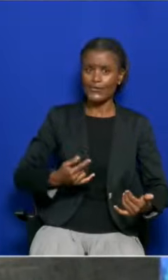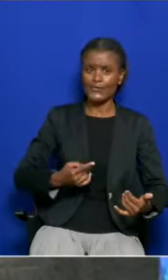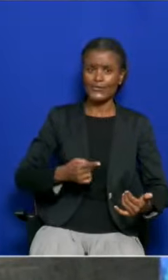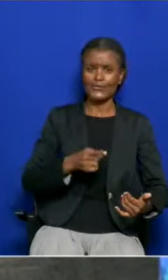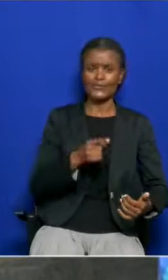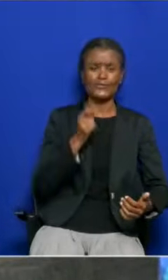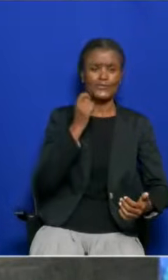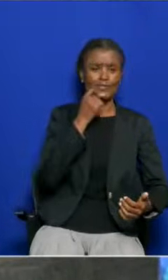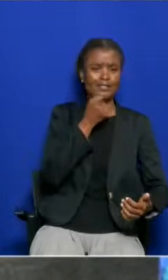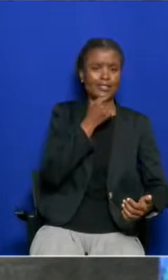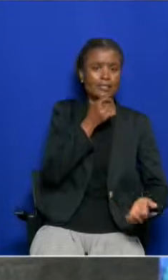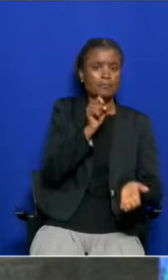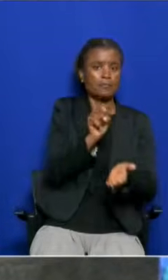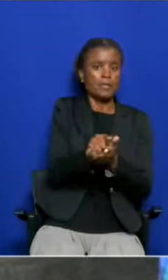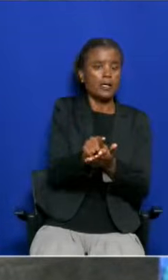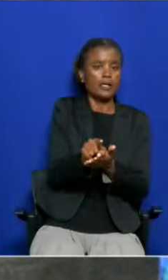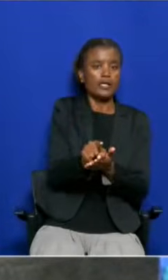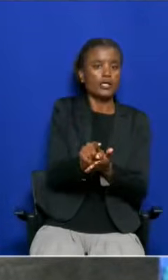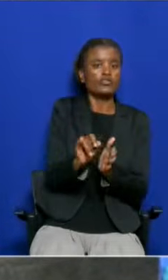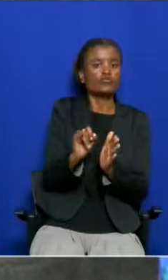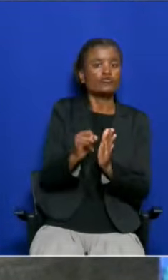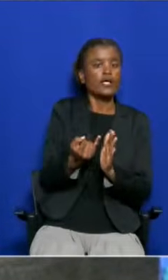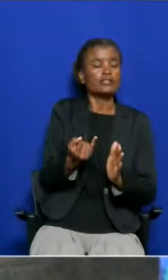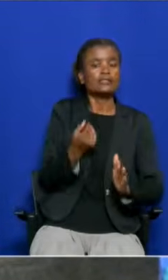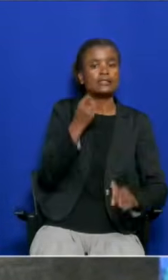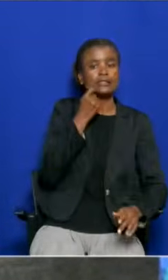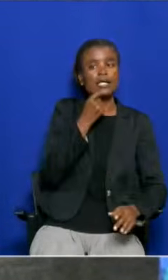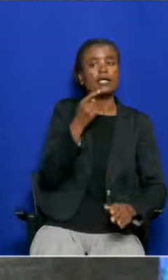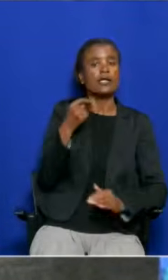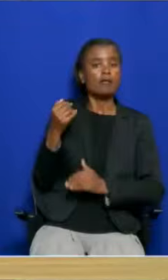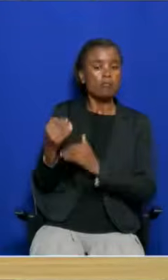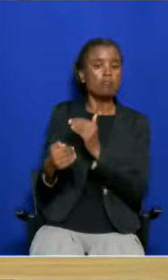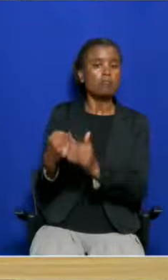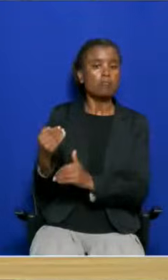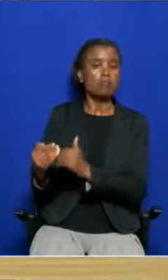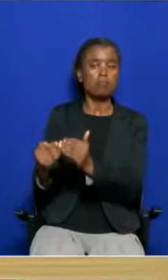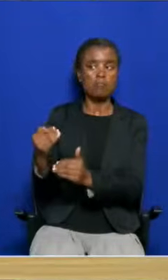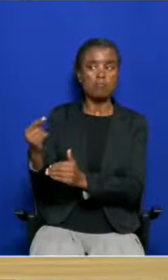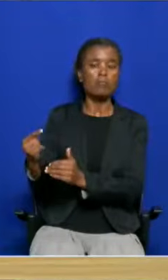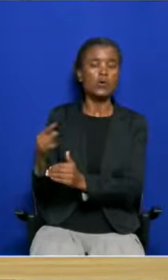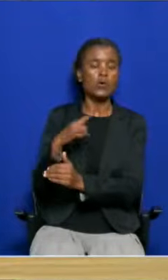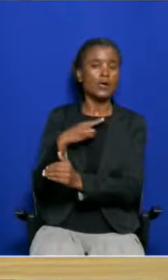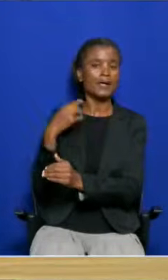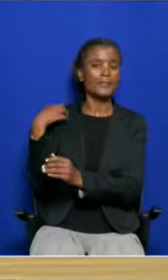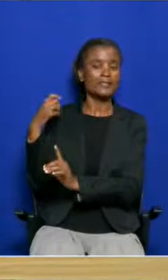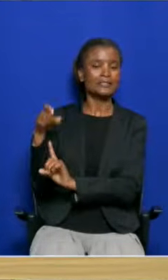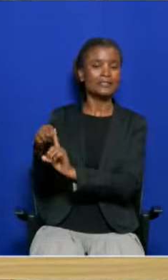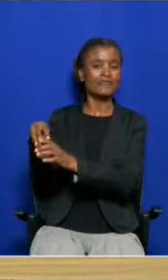to you to say there's going to be progress now that the minister is involved.